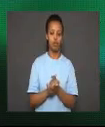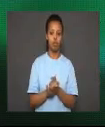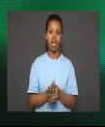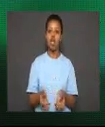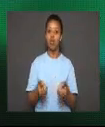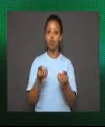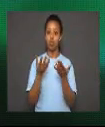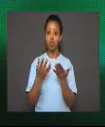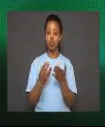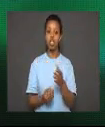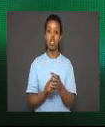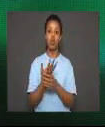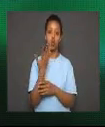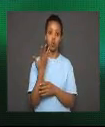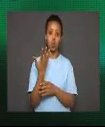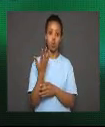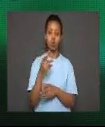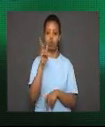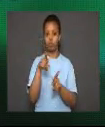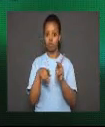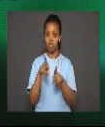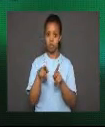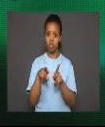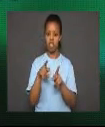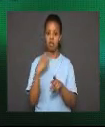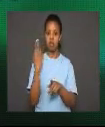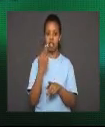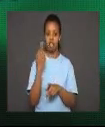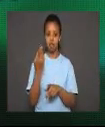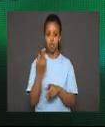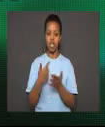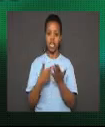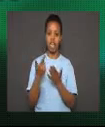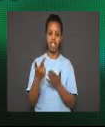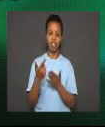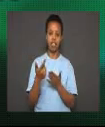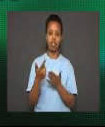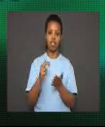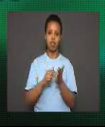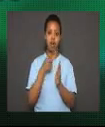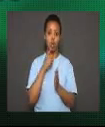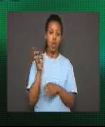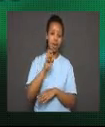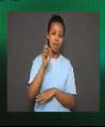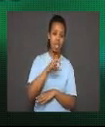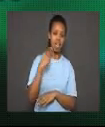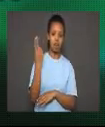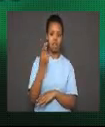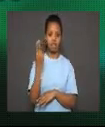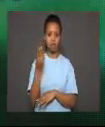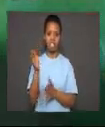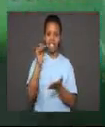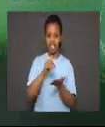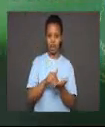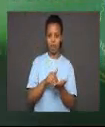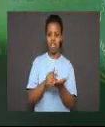Many of the resources that people have become accustomed to using every day are